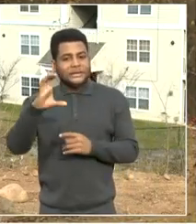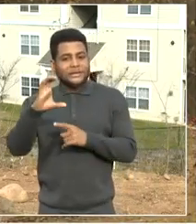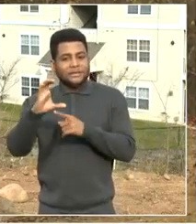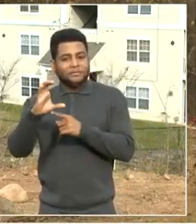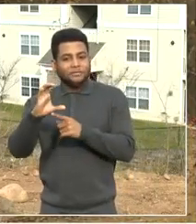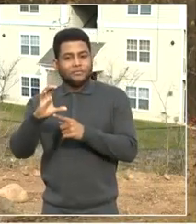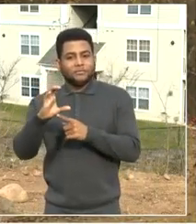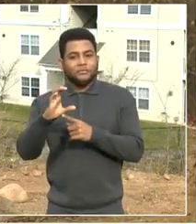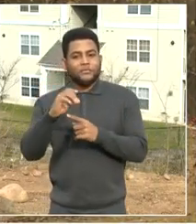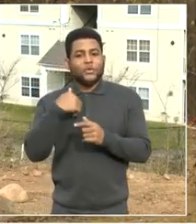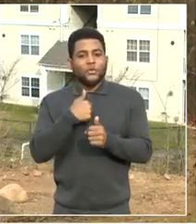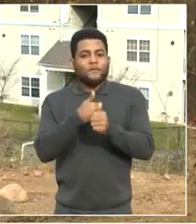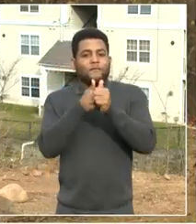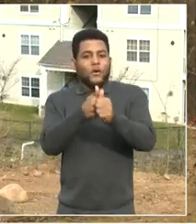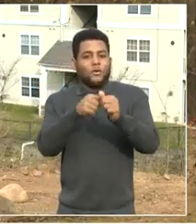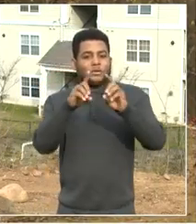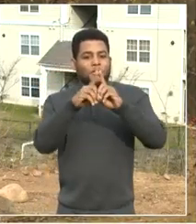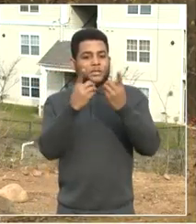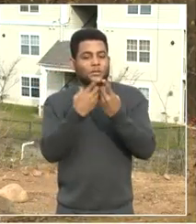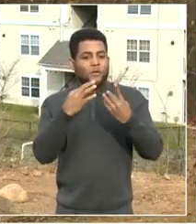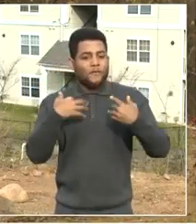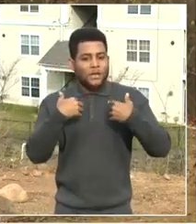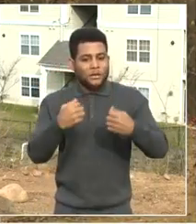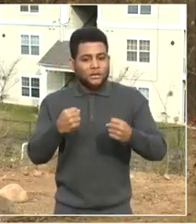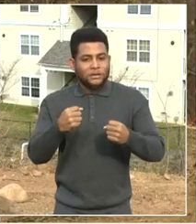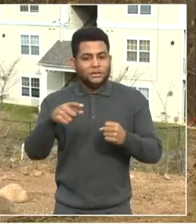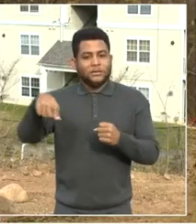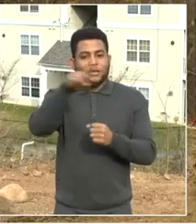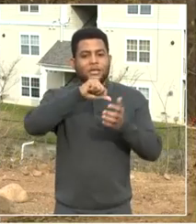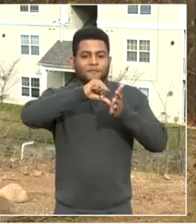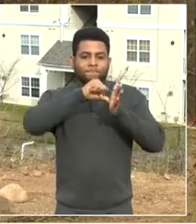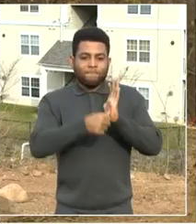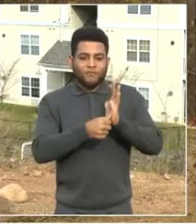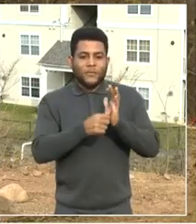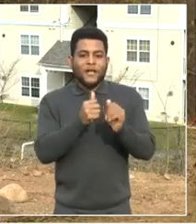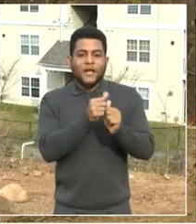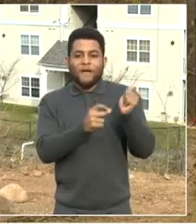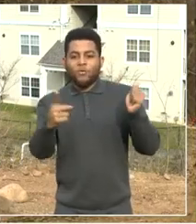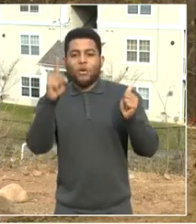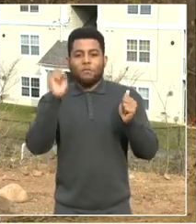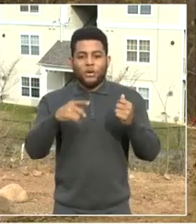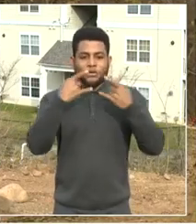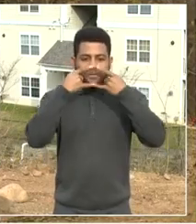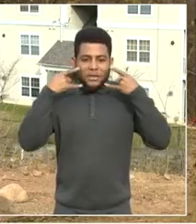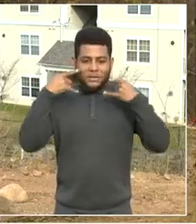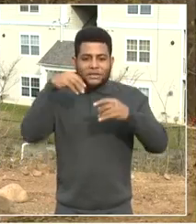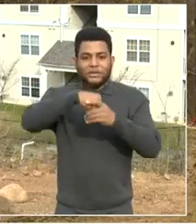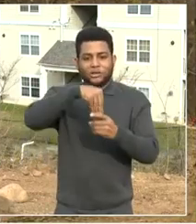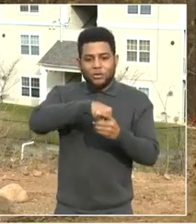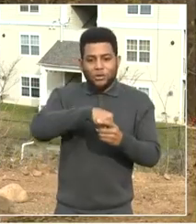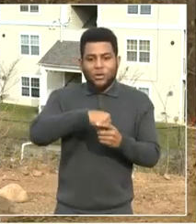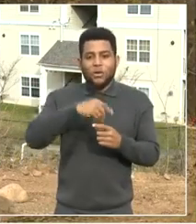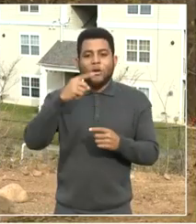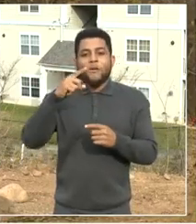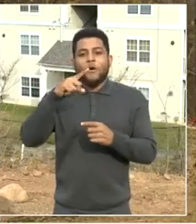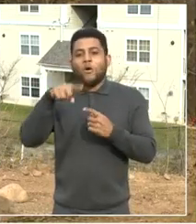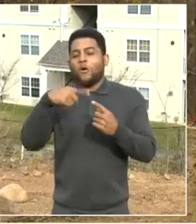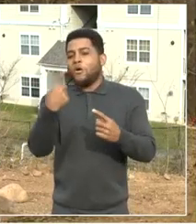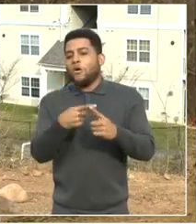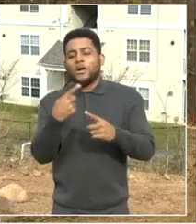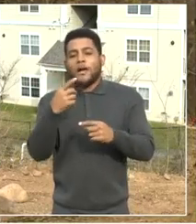of Health that says everyone should wear a mask indoors during rates of high transmission. We are in a rate of